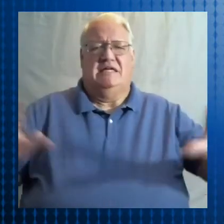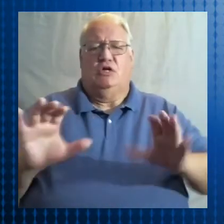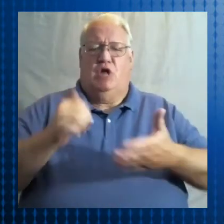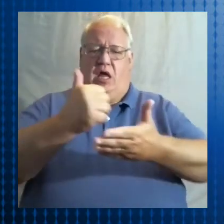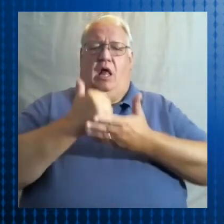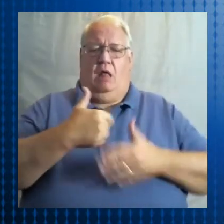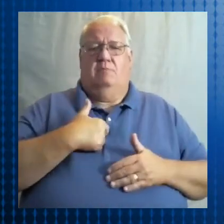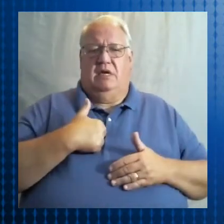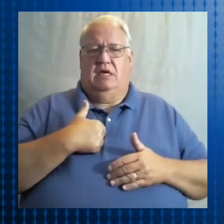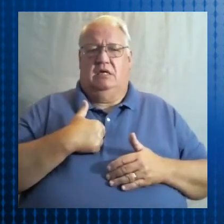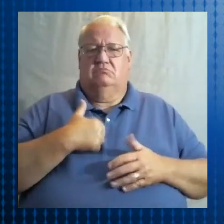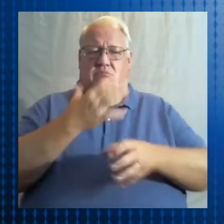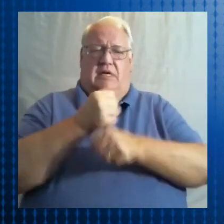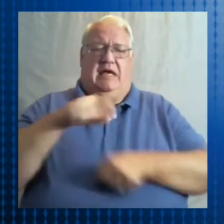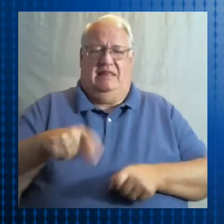this award.